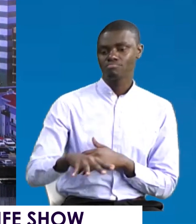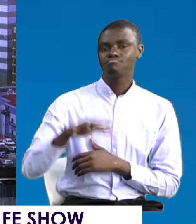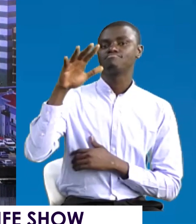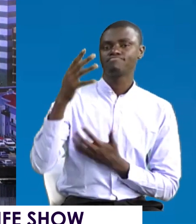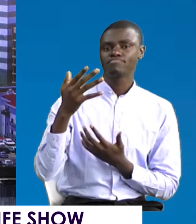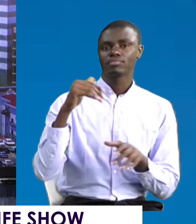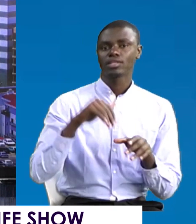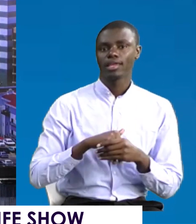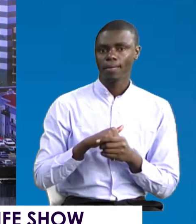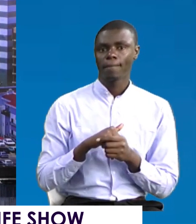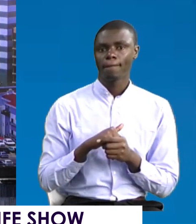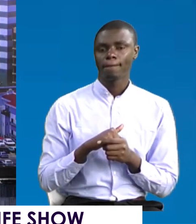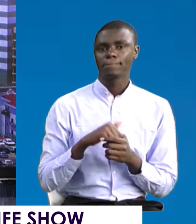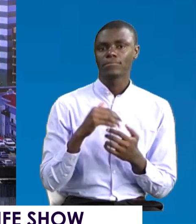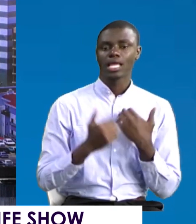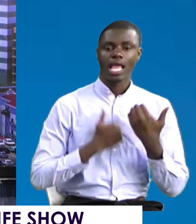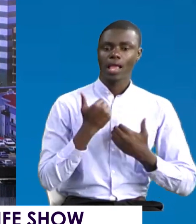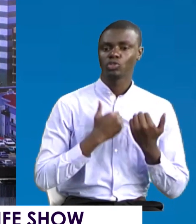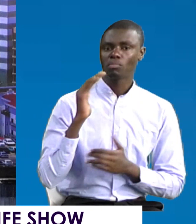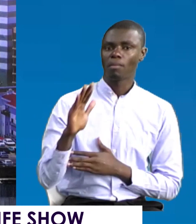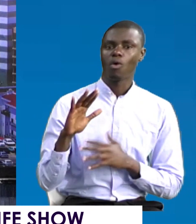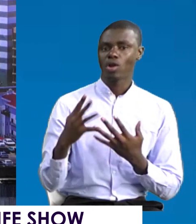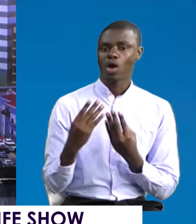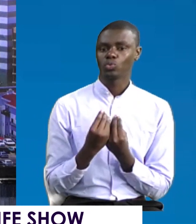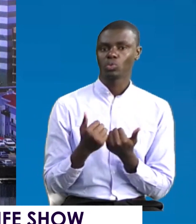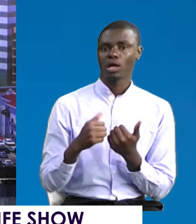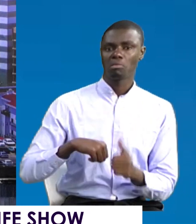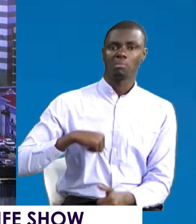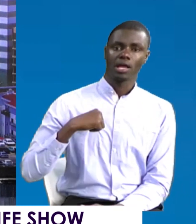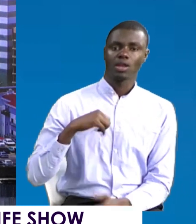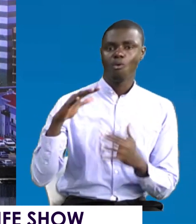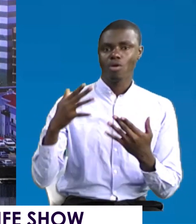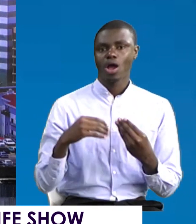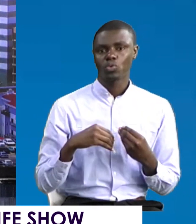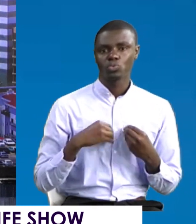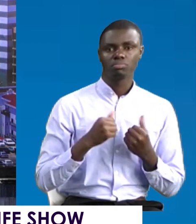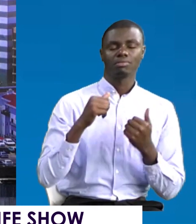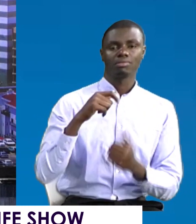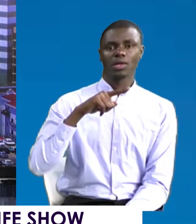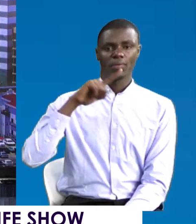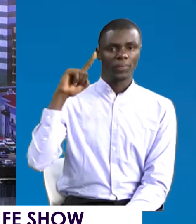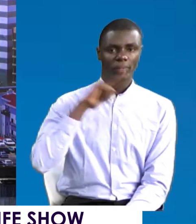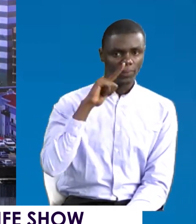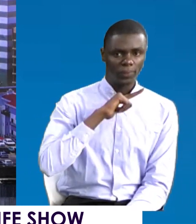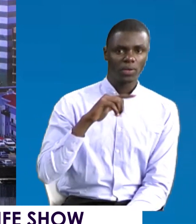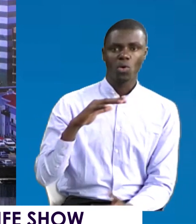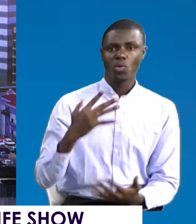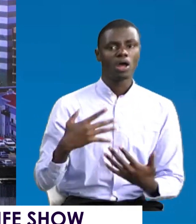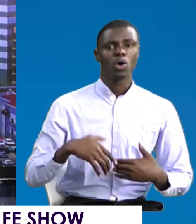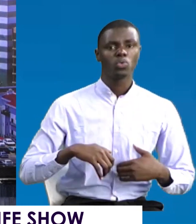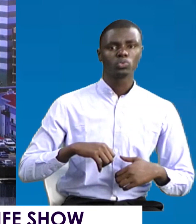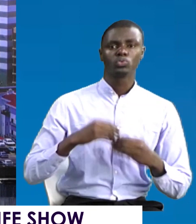up in their emotions on how to handle pride, on how to handle arrogance, on how to